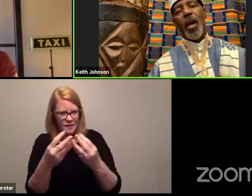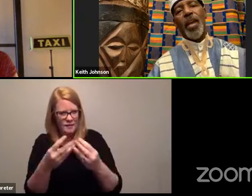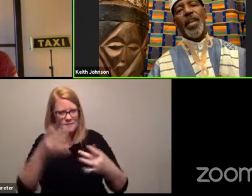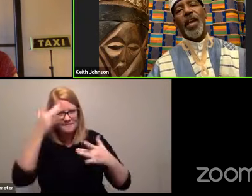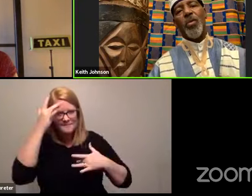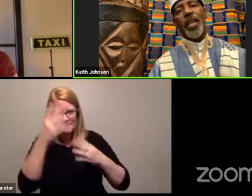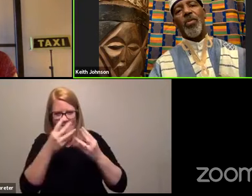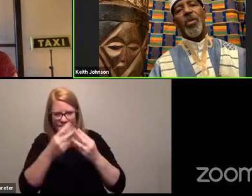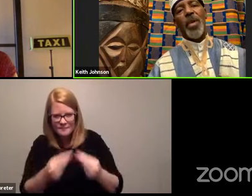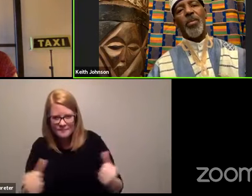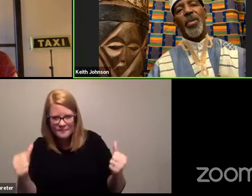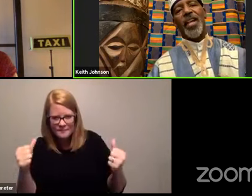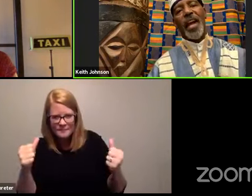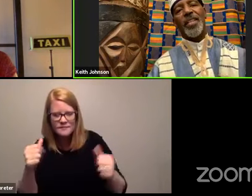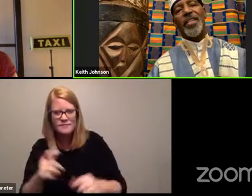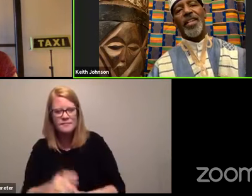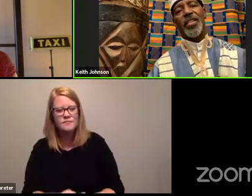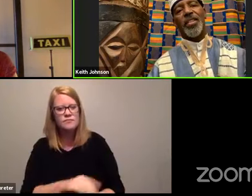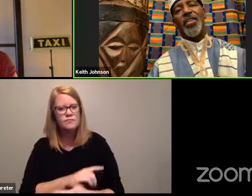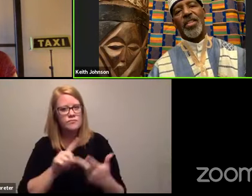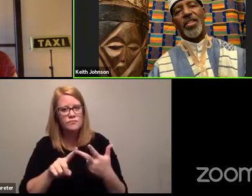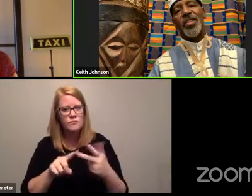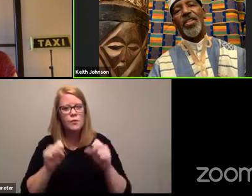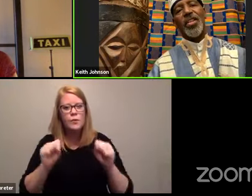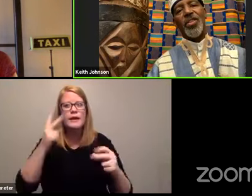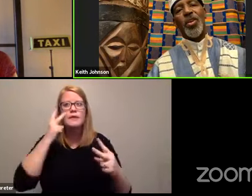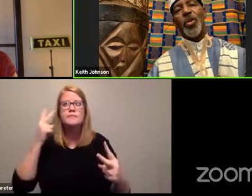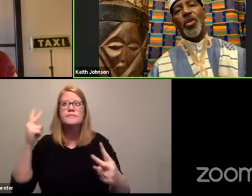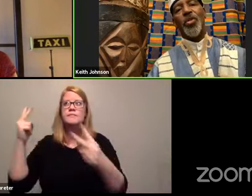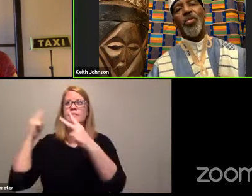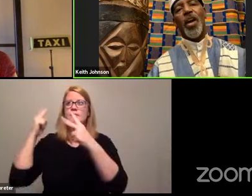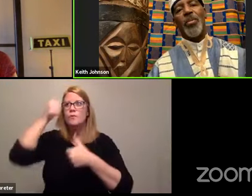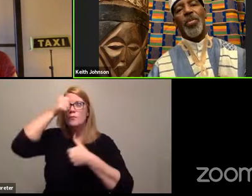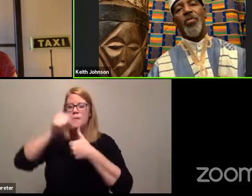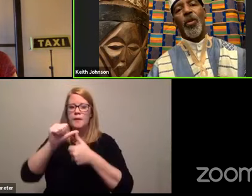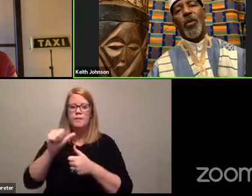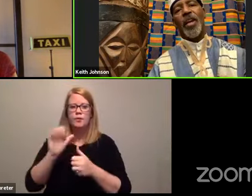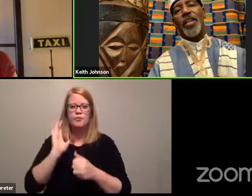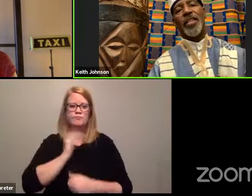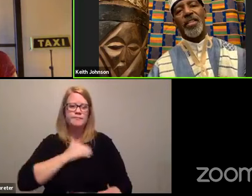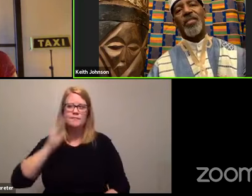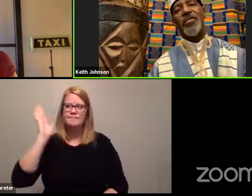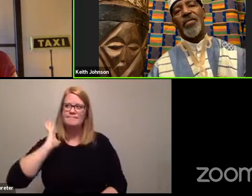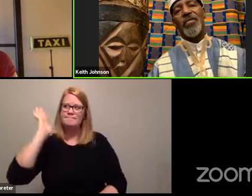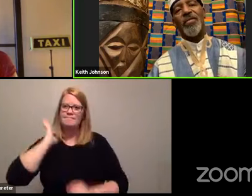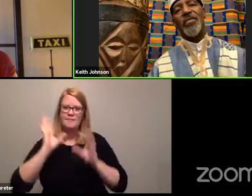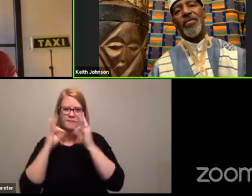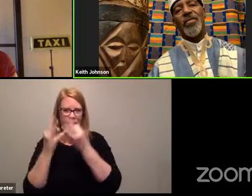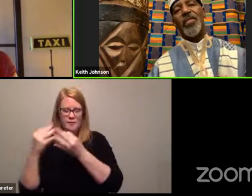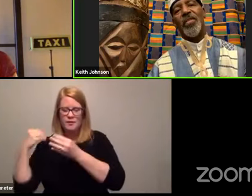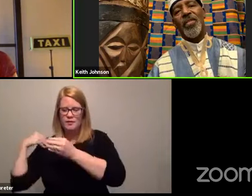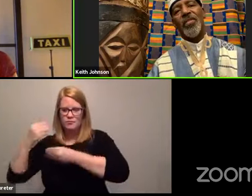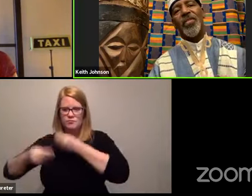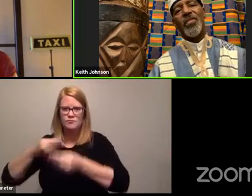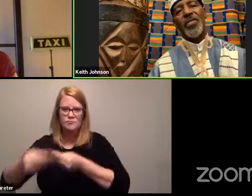It's a way that we remember the ancestors, those who have come before us.